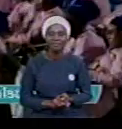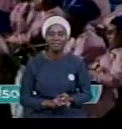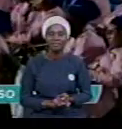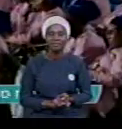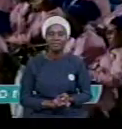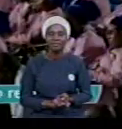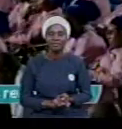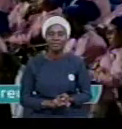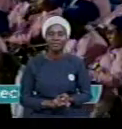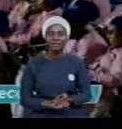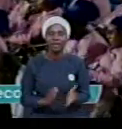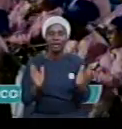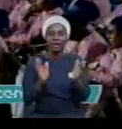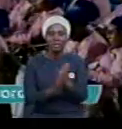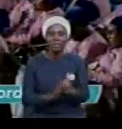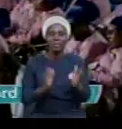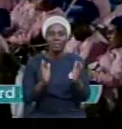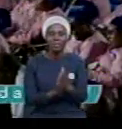Praise the Lord.